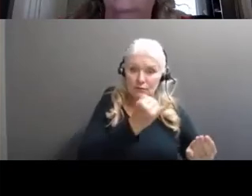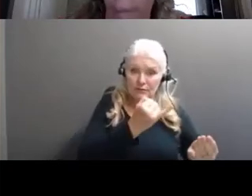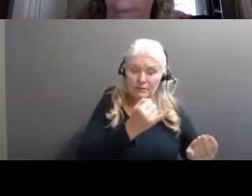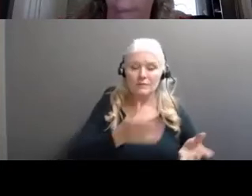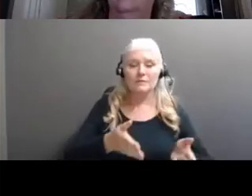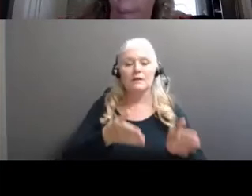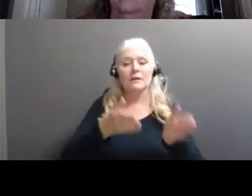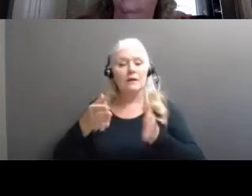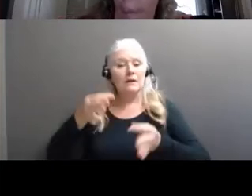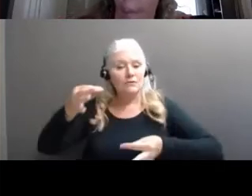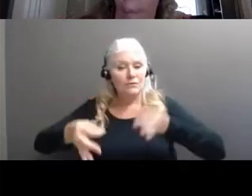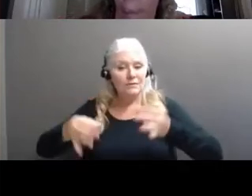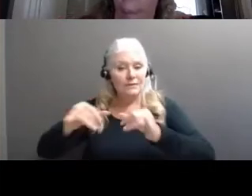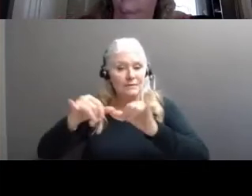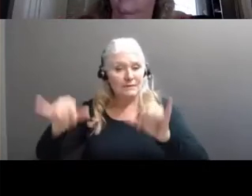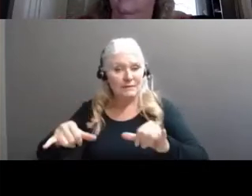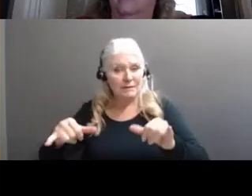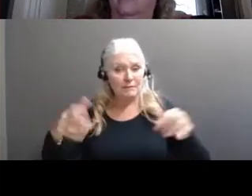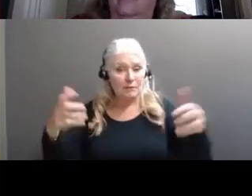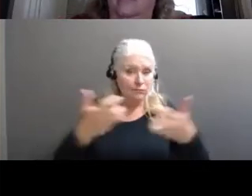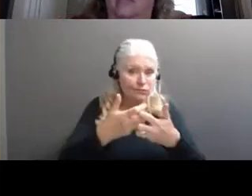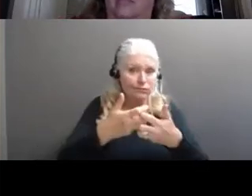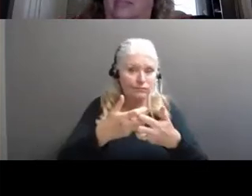very specific